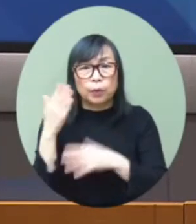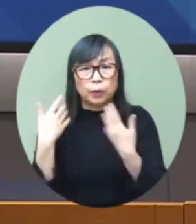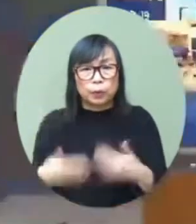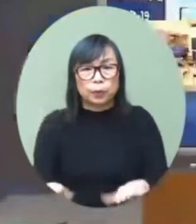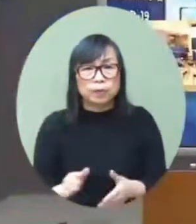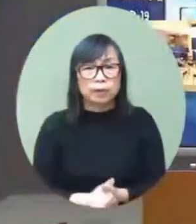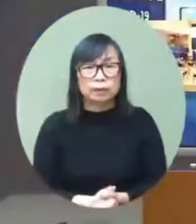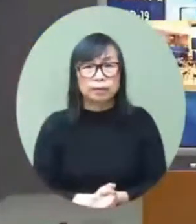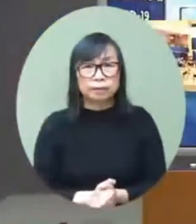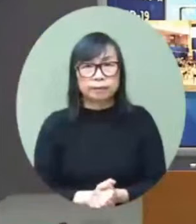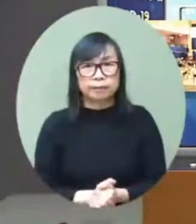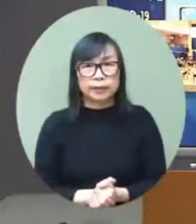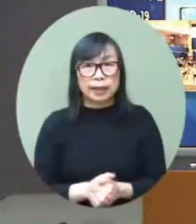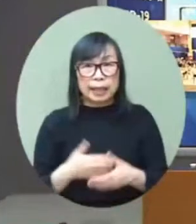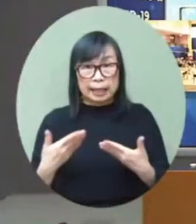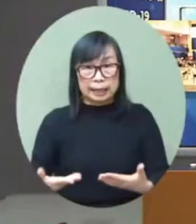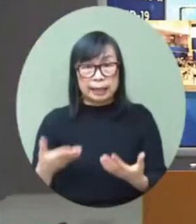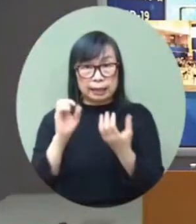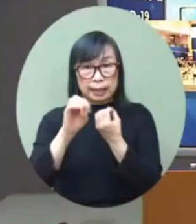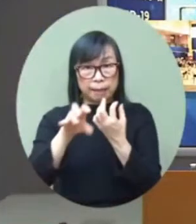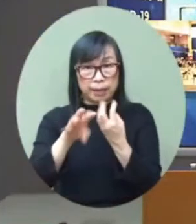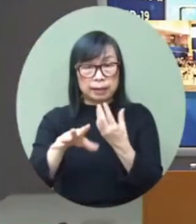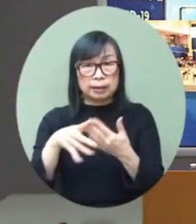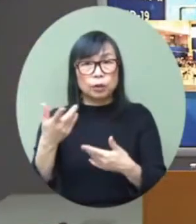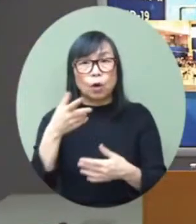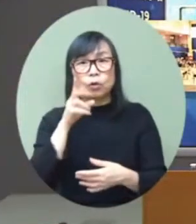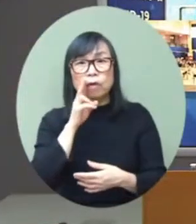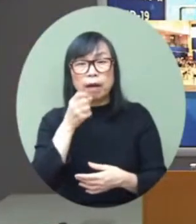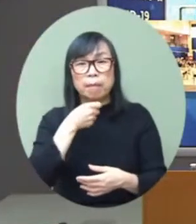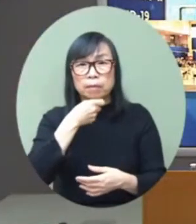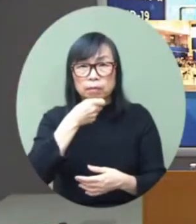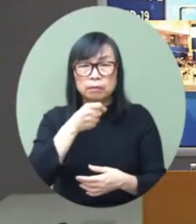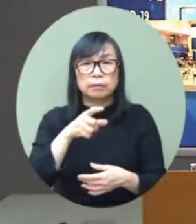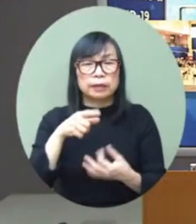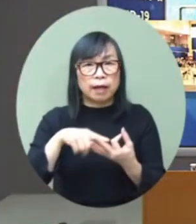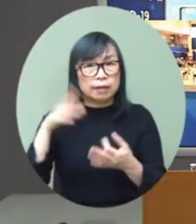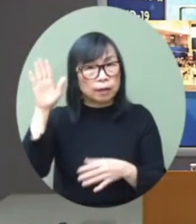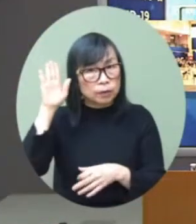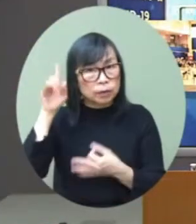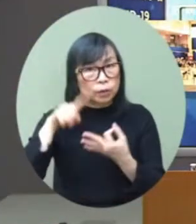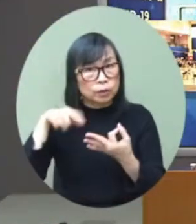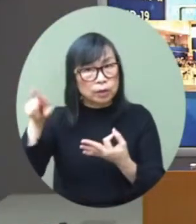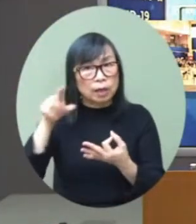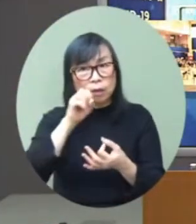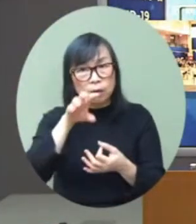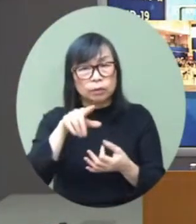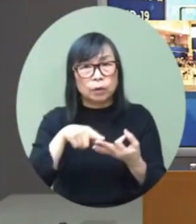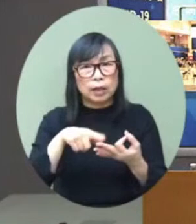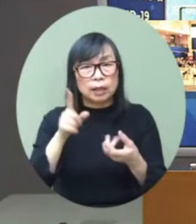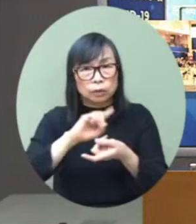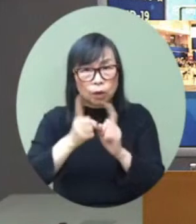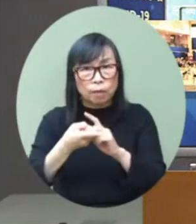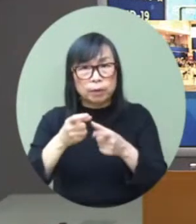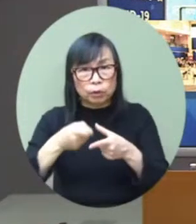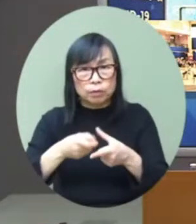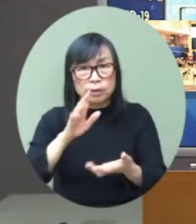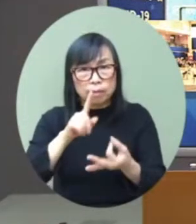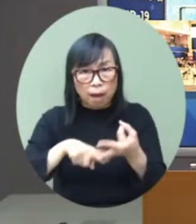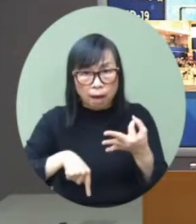all for now from me. We now open the floor to questions, and please raise up your hand